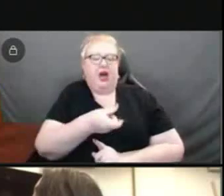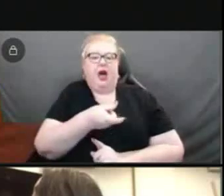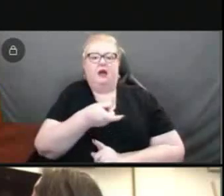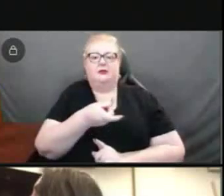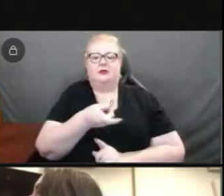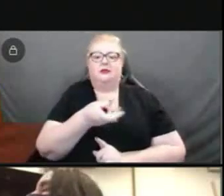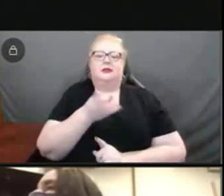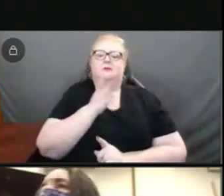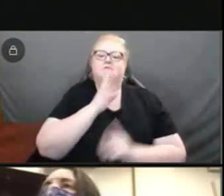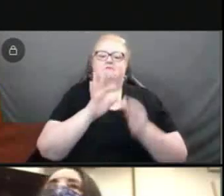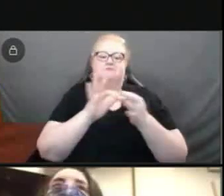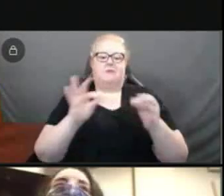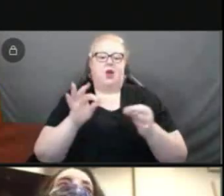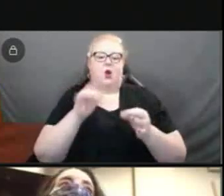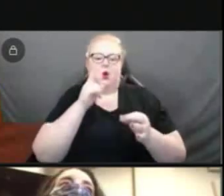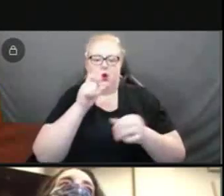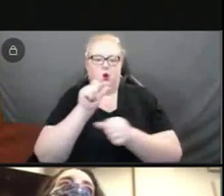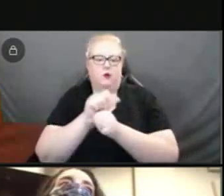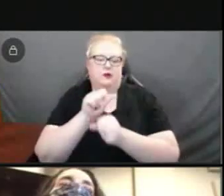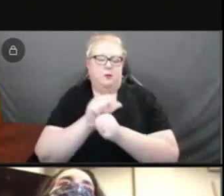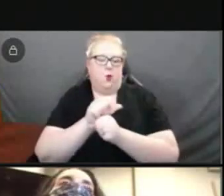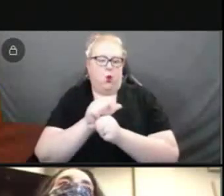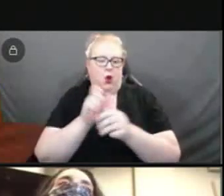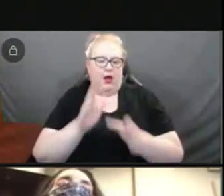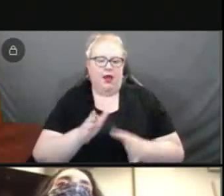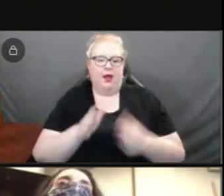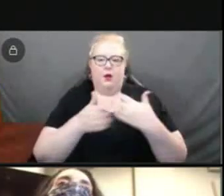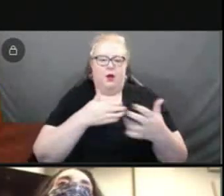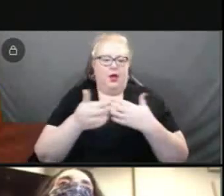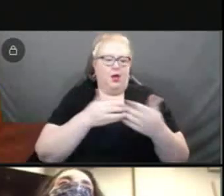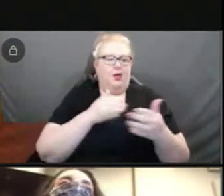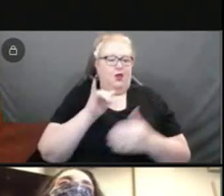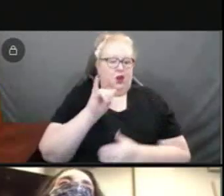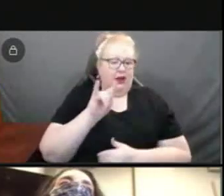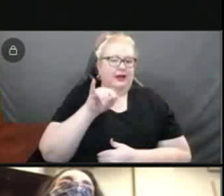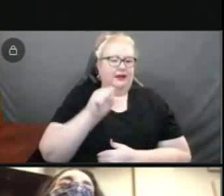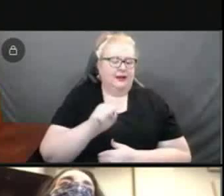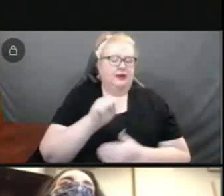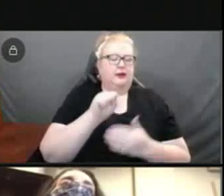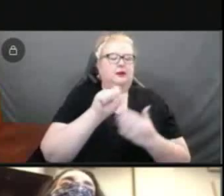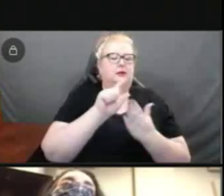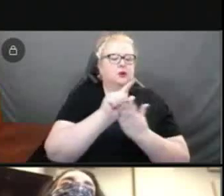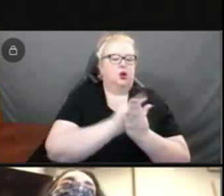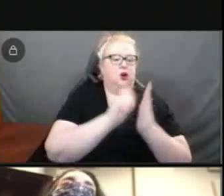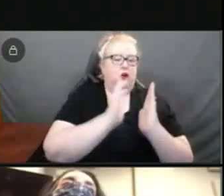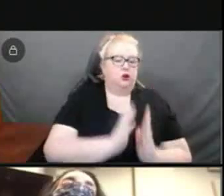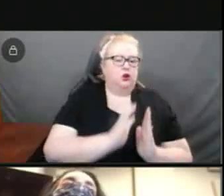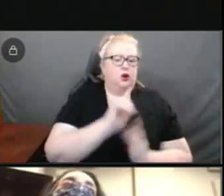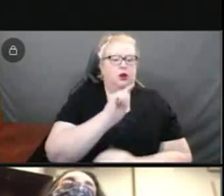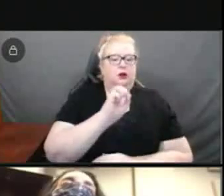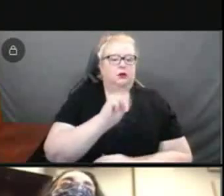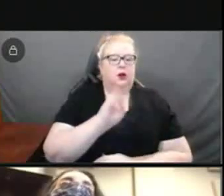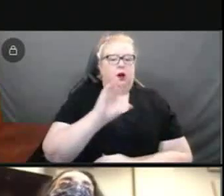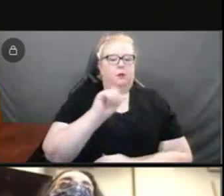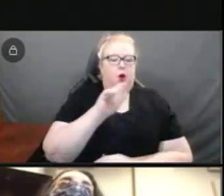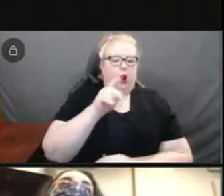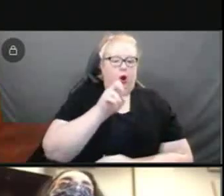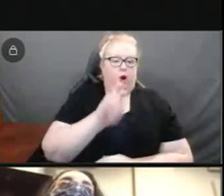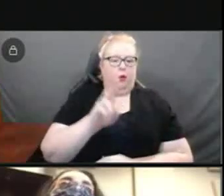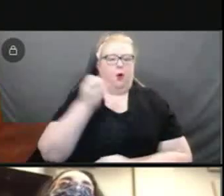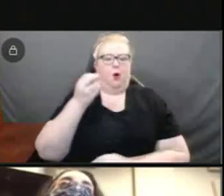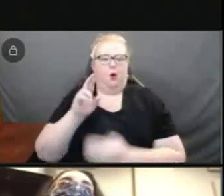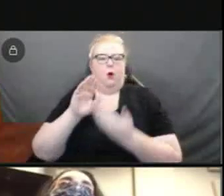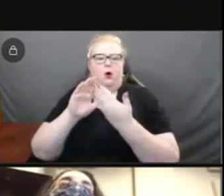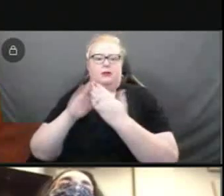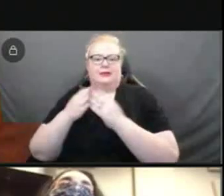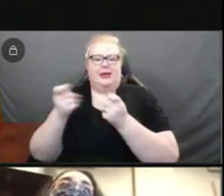the employee of either being either being City Attorney Tom Carpenter or City Manager Moore? City